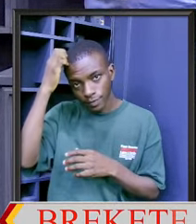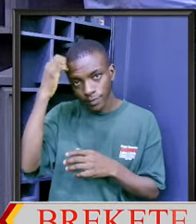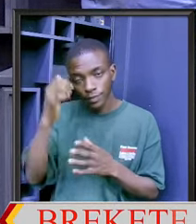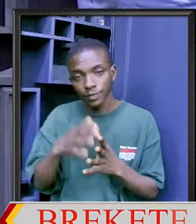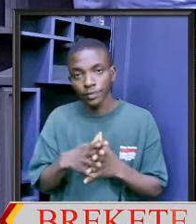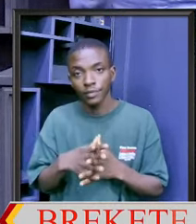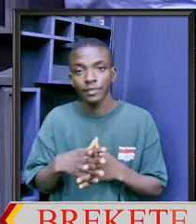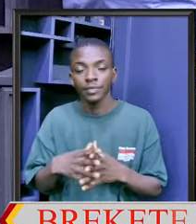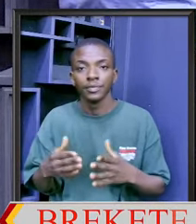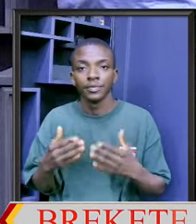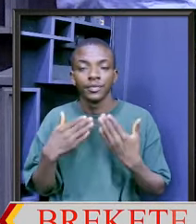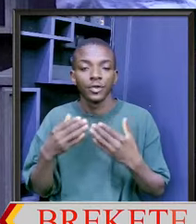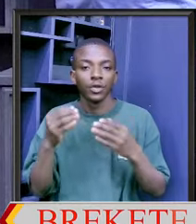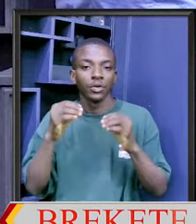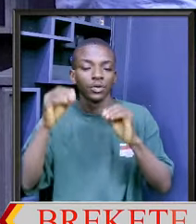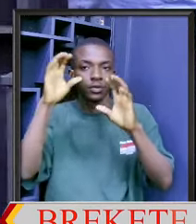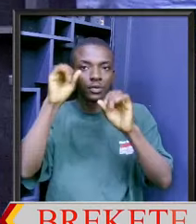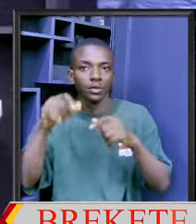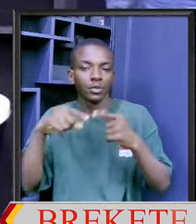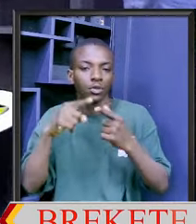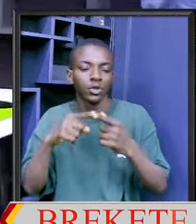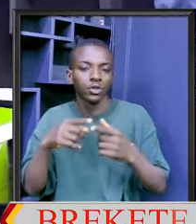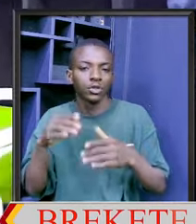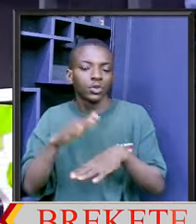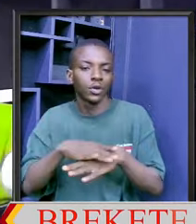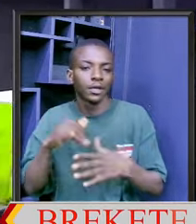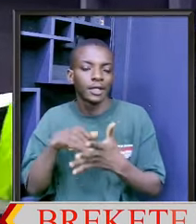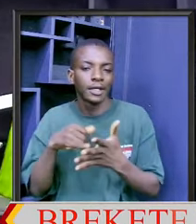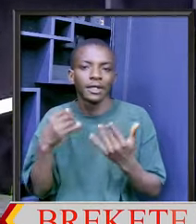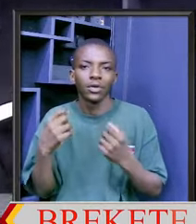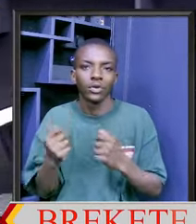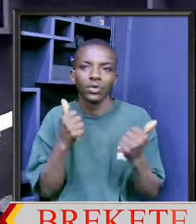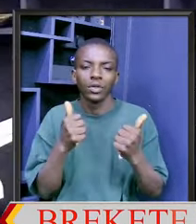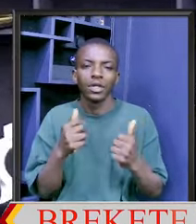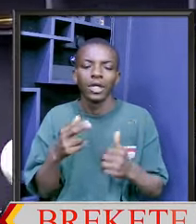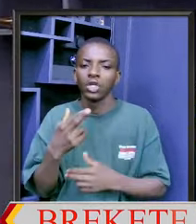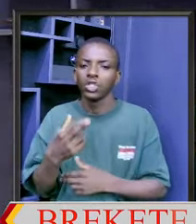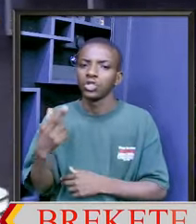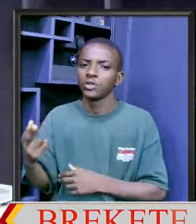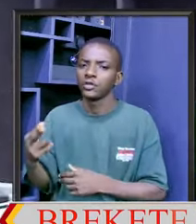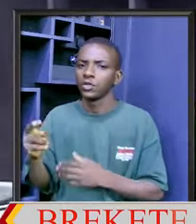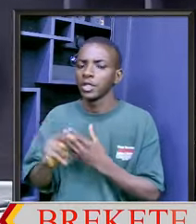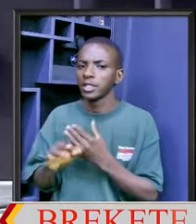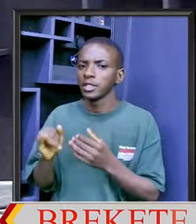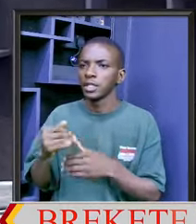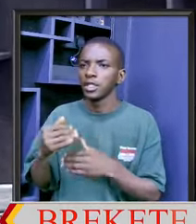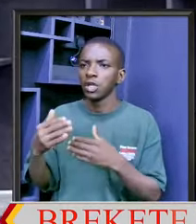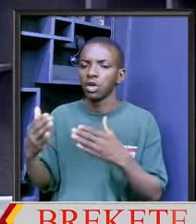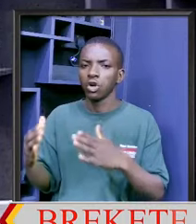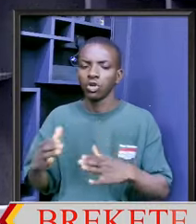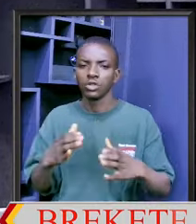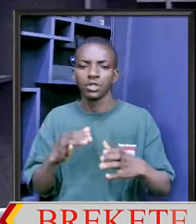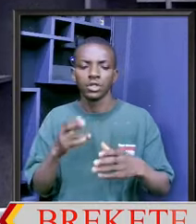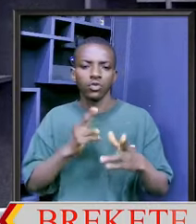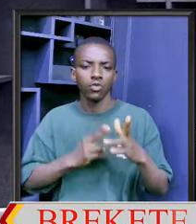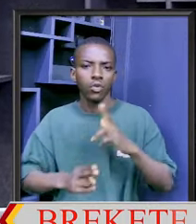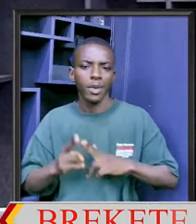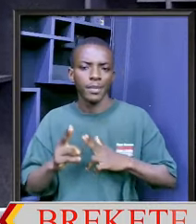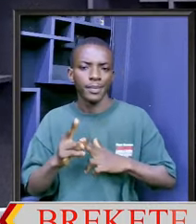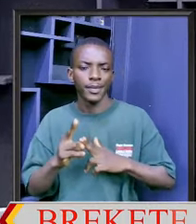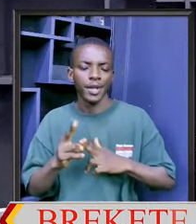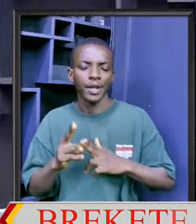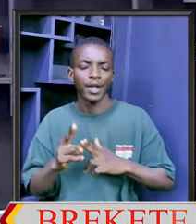Thank you, Ordinary President. I am going on it quickly now. Resourcefulness in the context of human